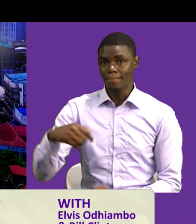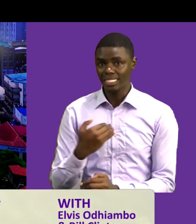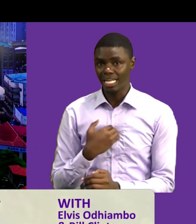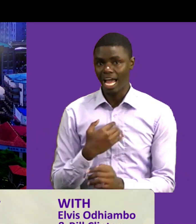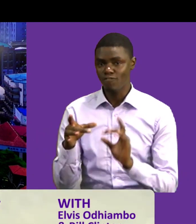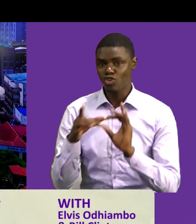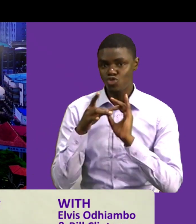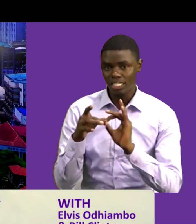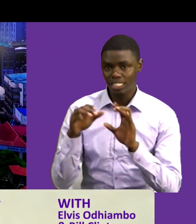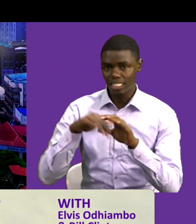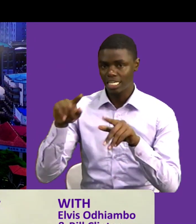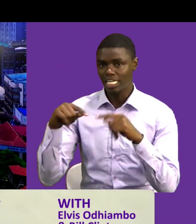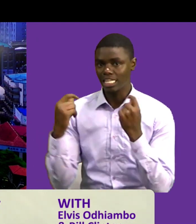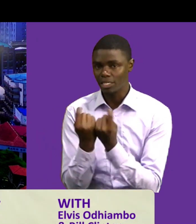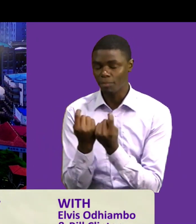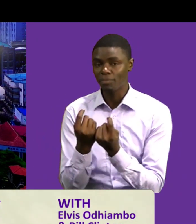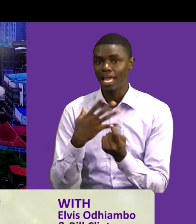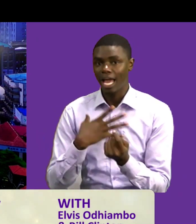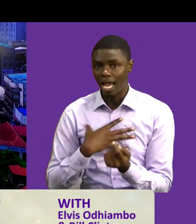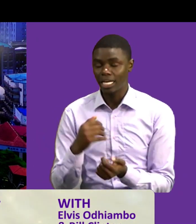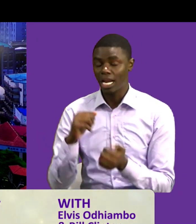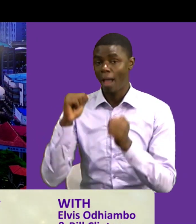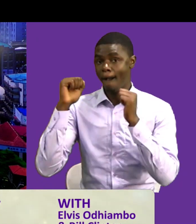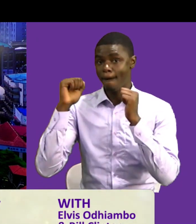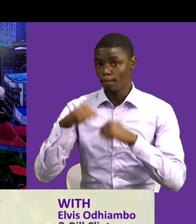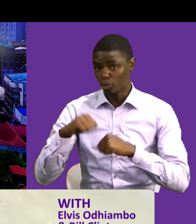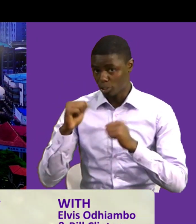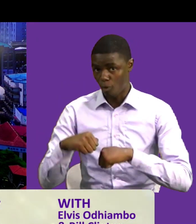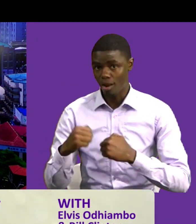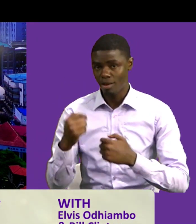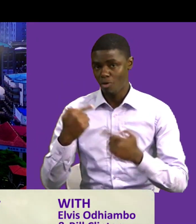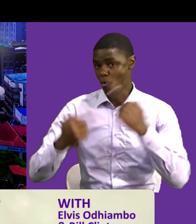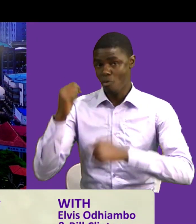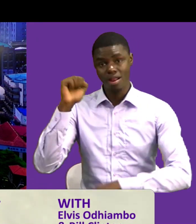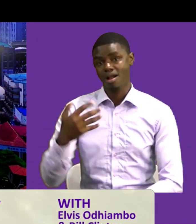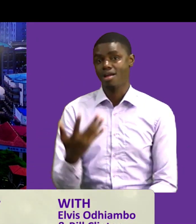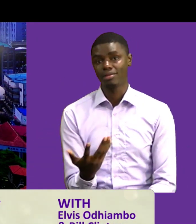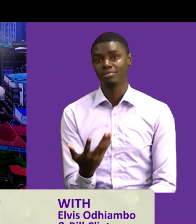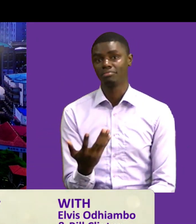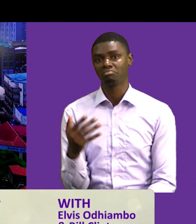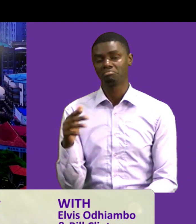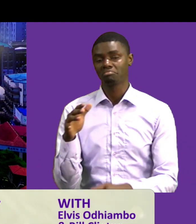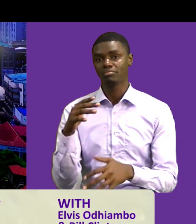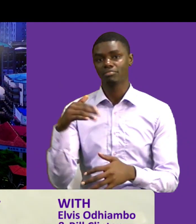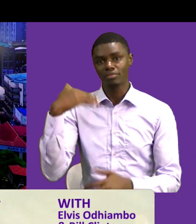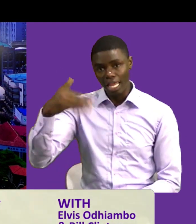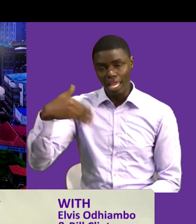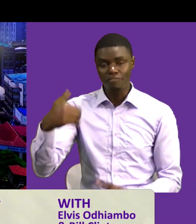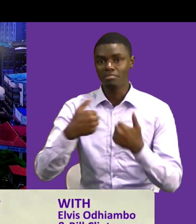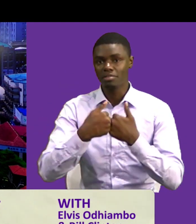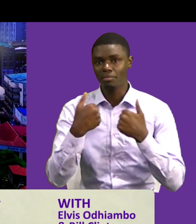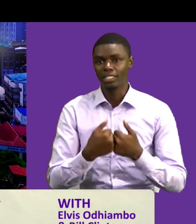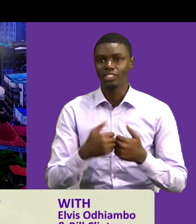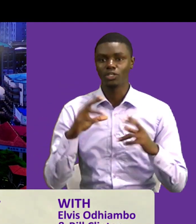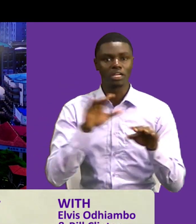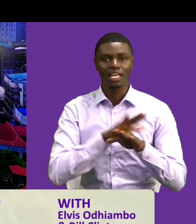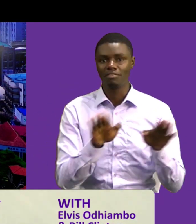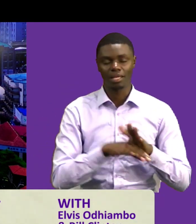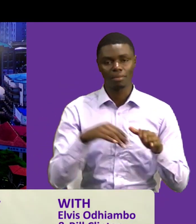just unity in the team, and they could even win every match, not